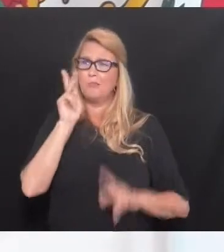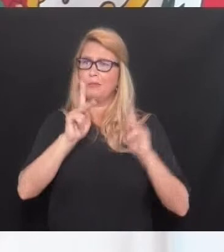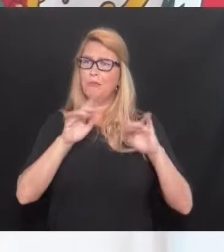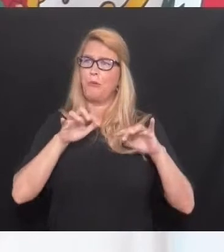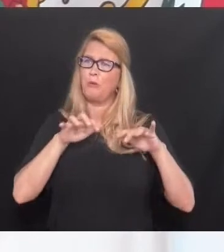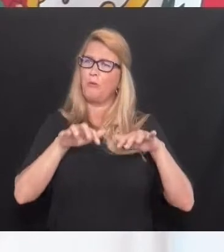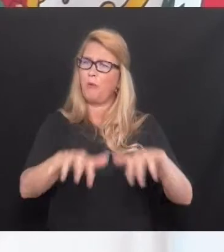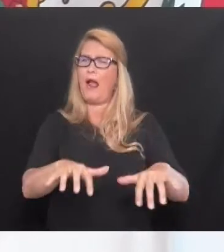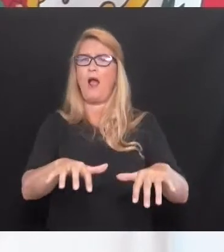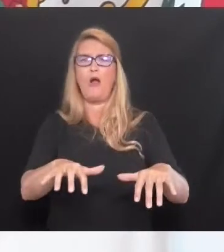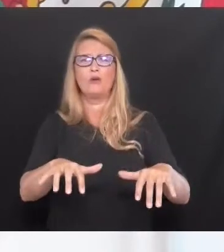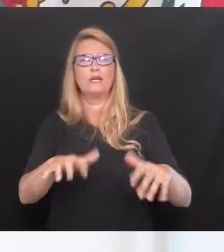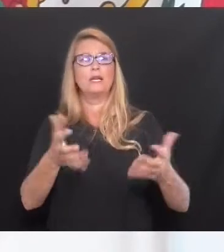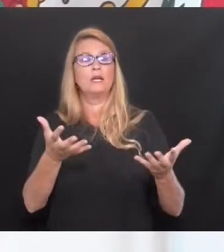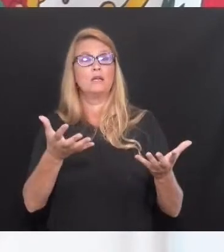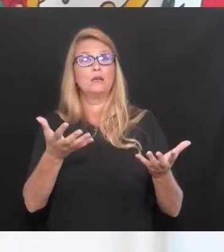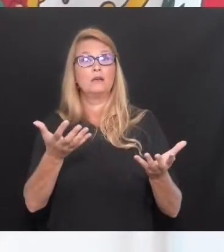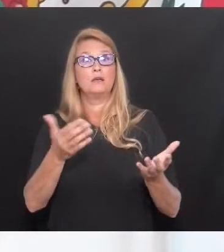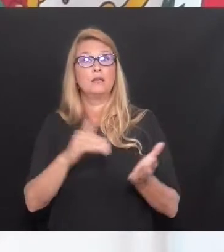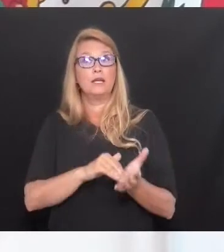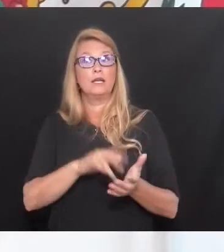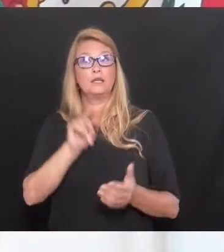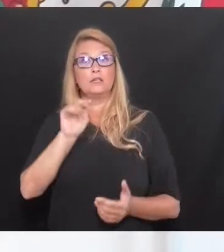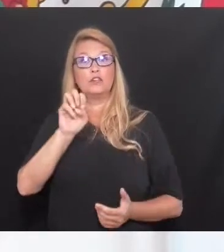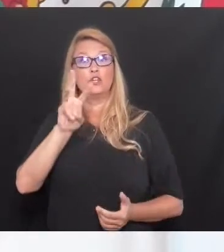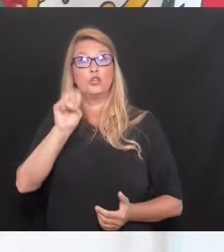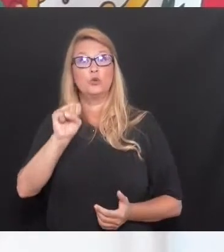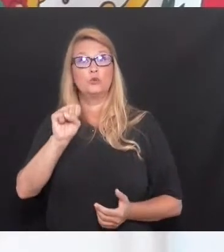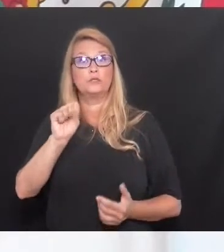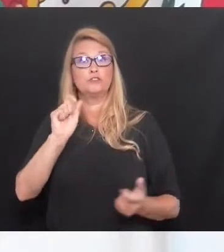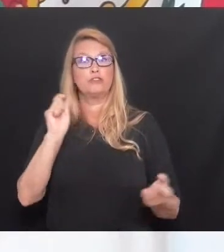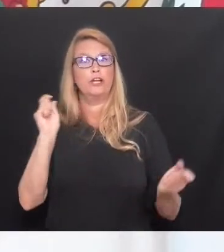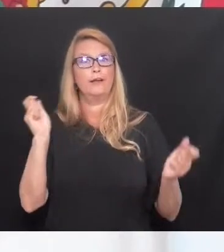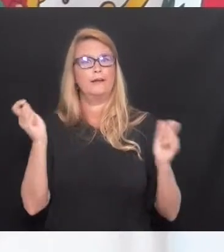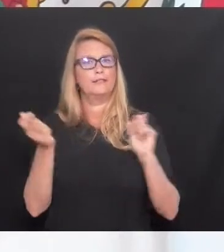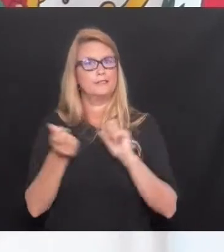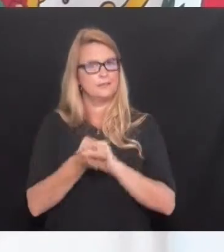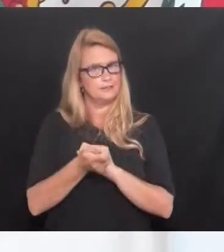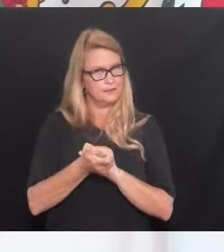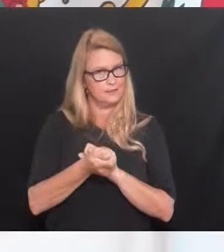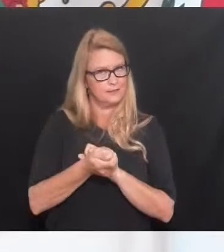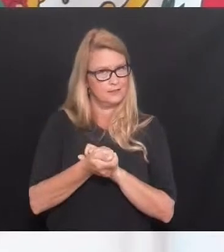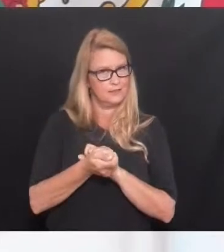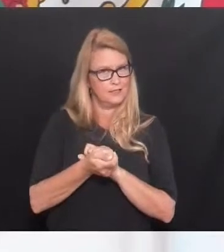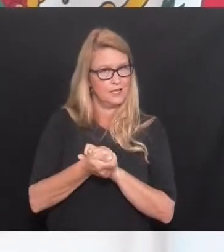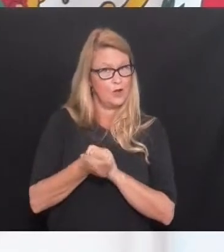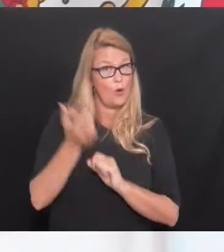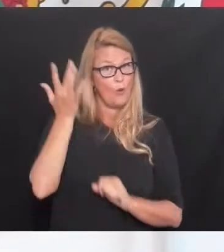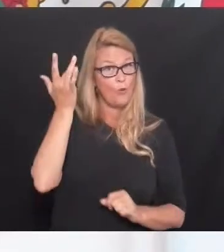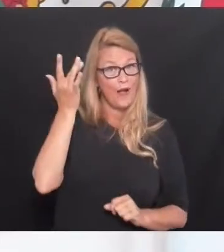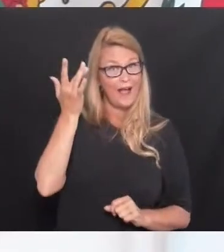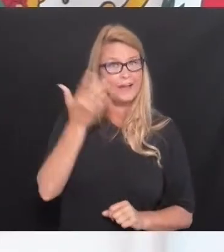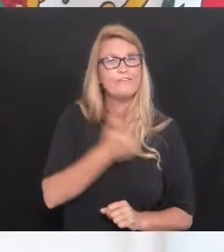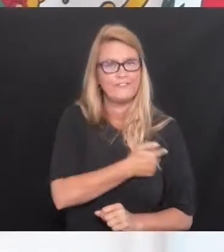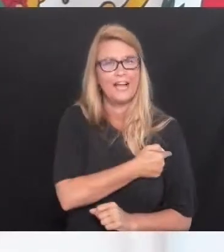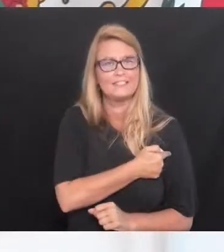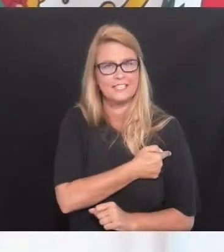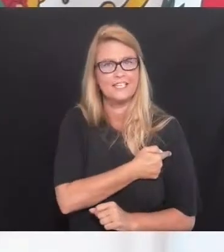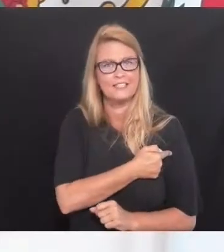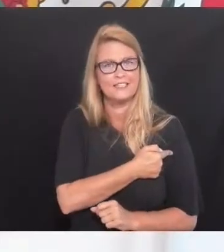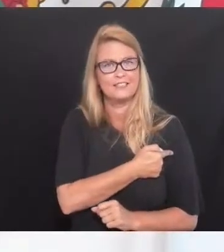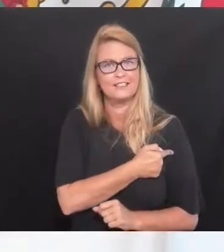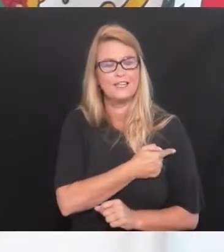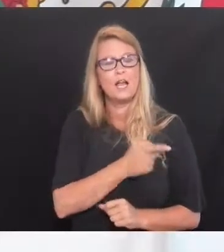then, all of a sudden, the news started really changing. And it changed because we were getting vaccinated.